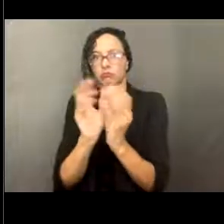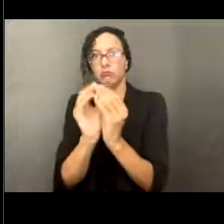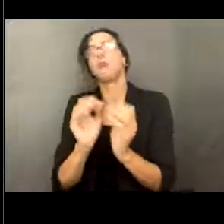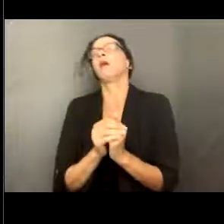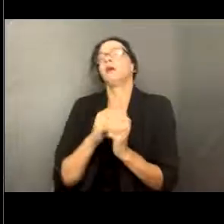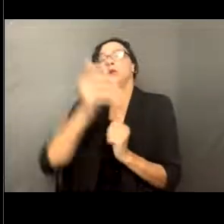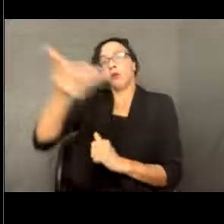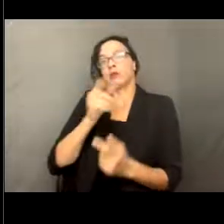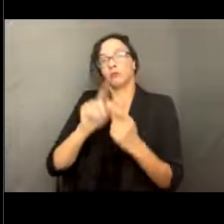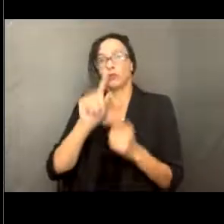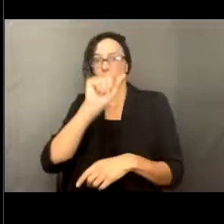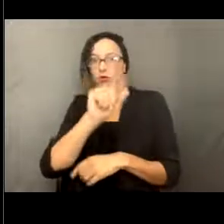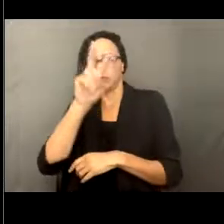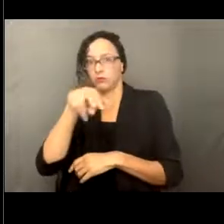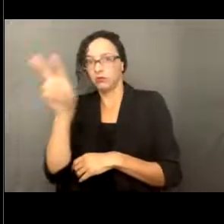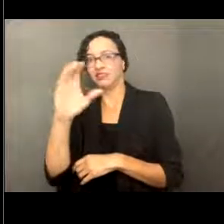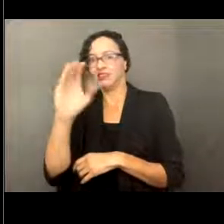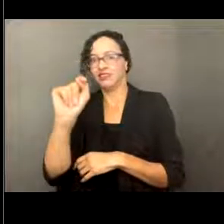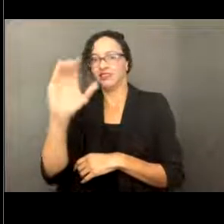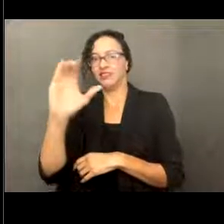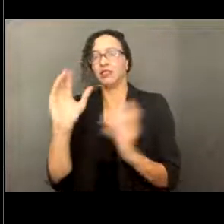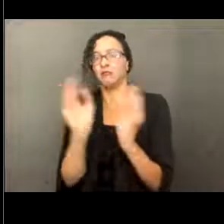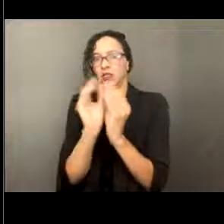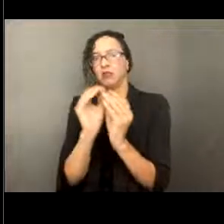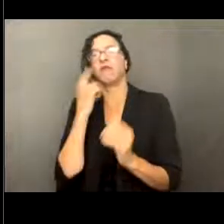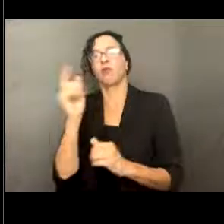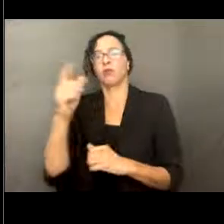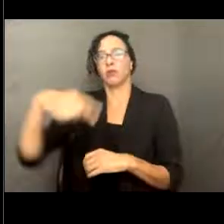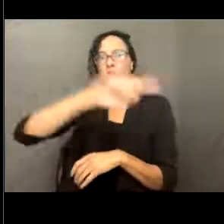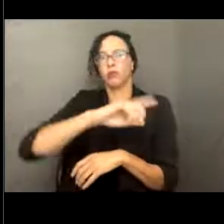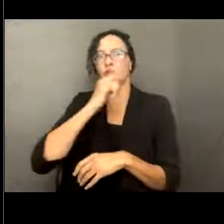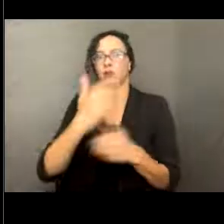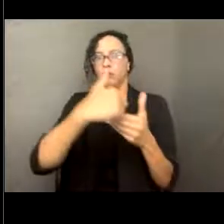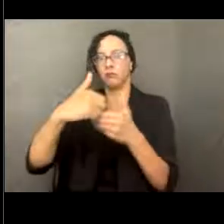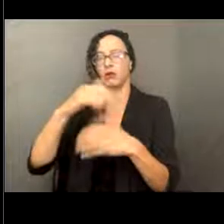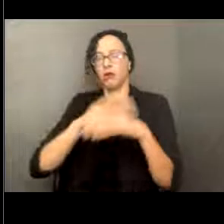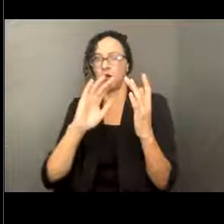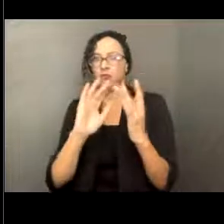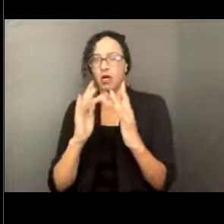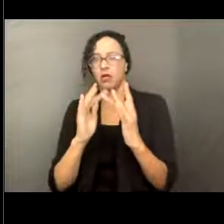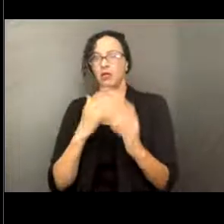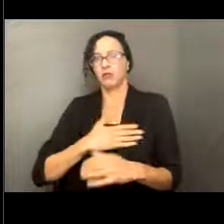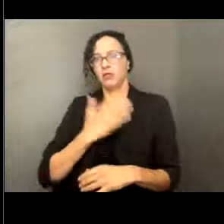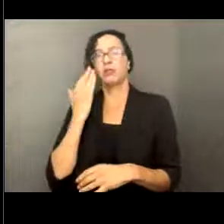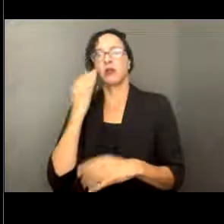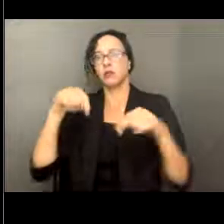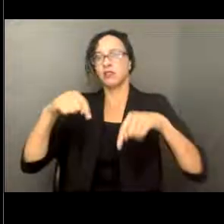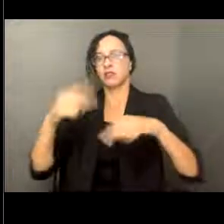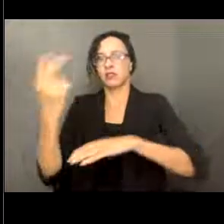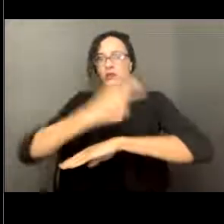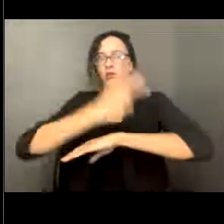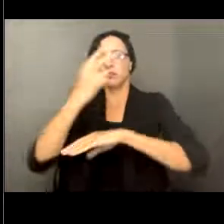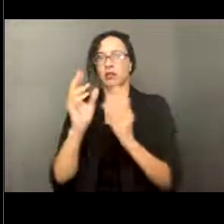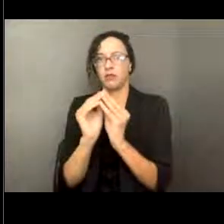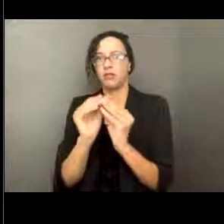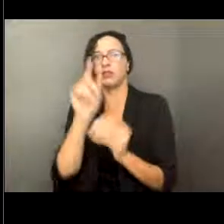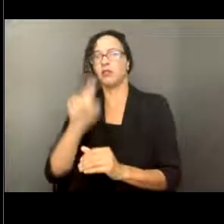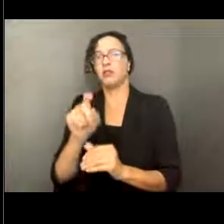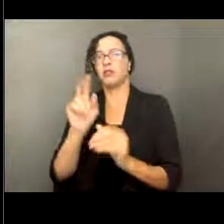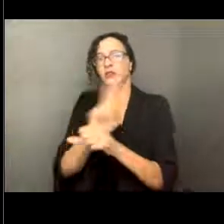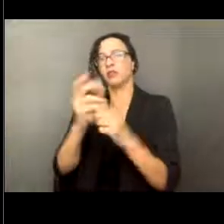meeting. For those participating online, please note that because this is a two-day meeting, you will need to use a separate link to attend the meeting